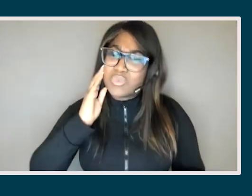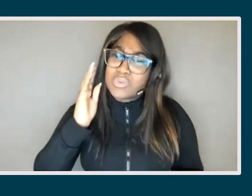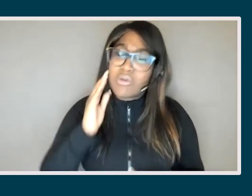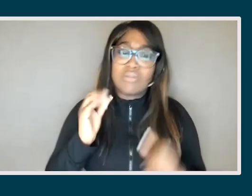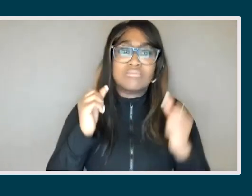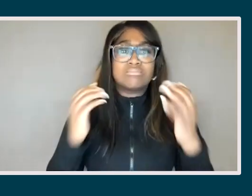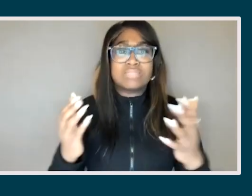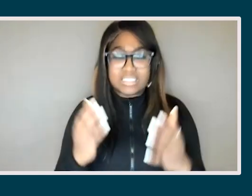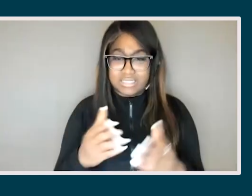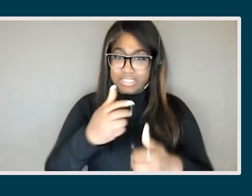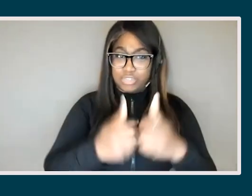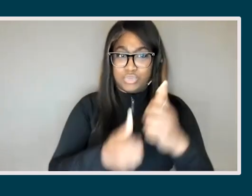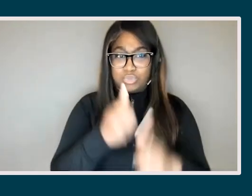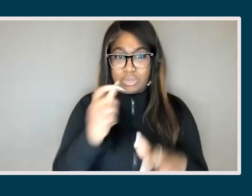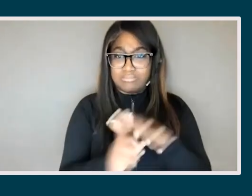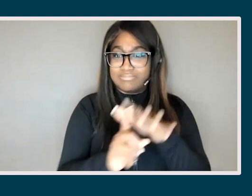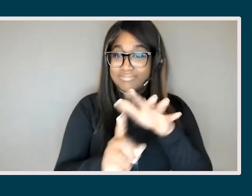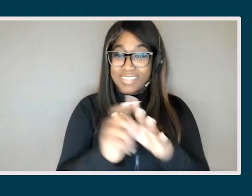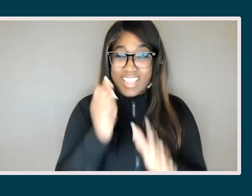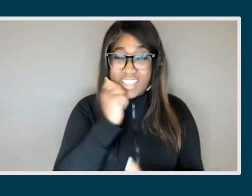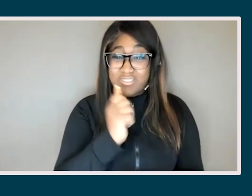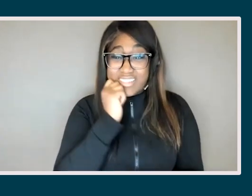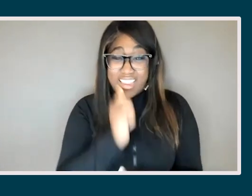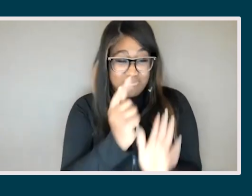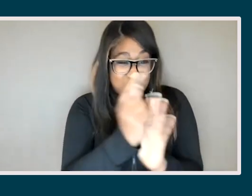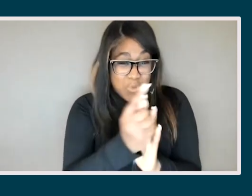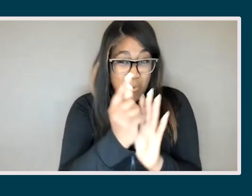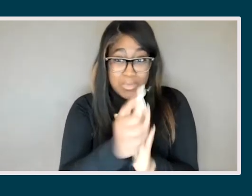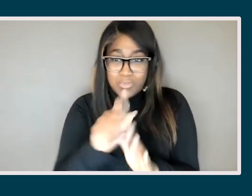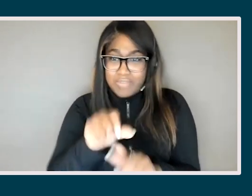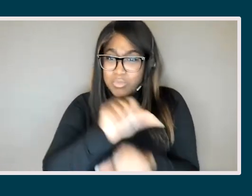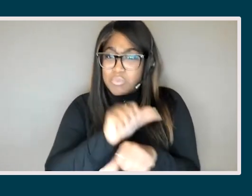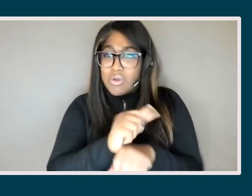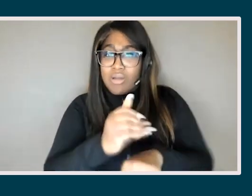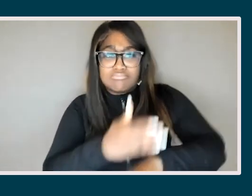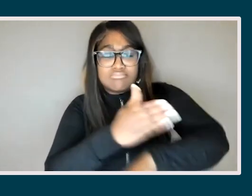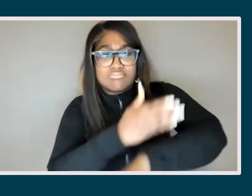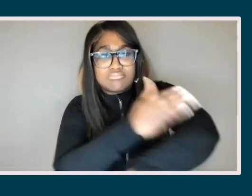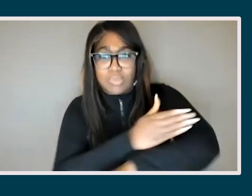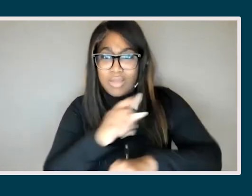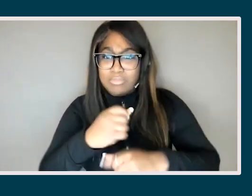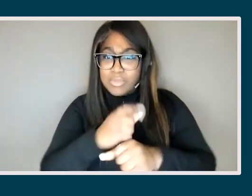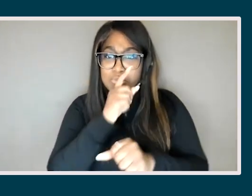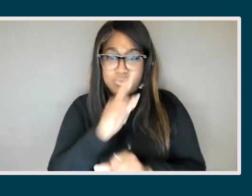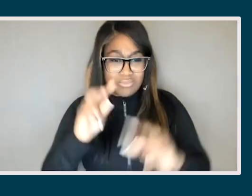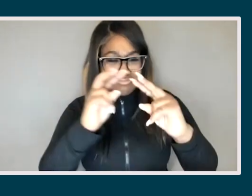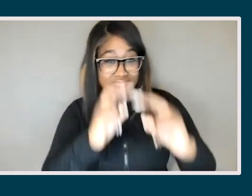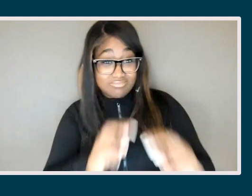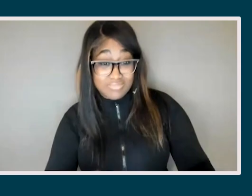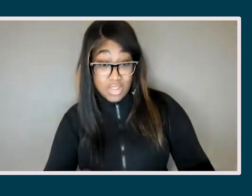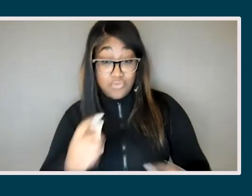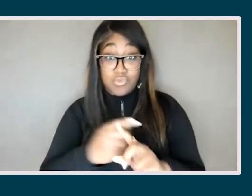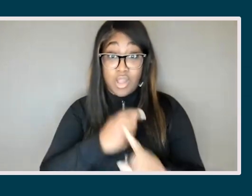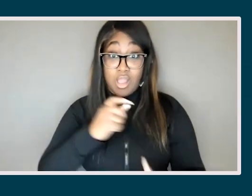daily basis, we need to work on, and we need to make sure we're looking at it from the position